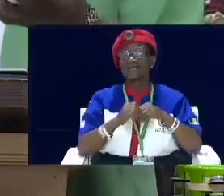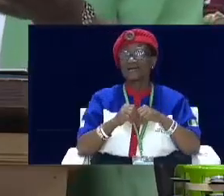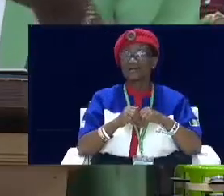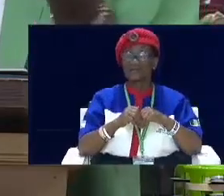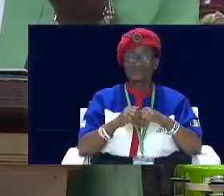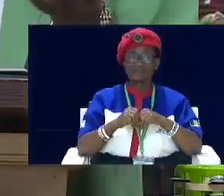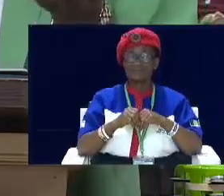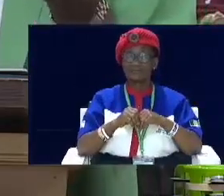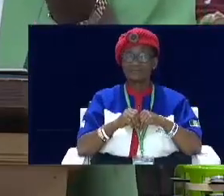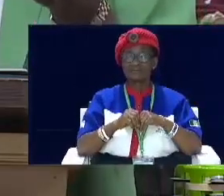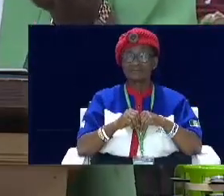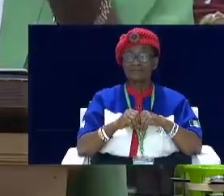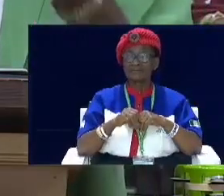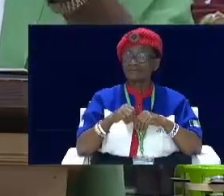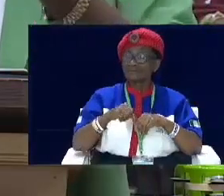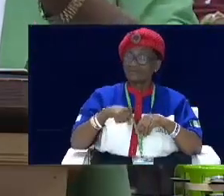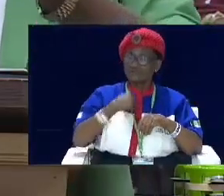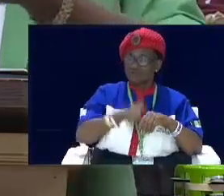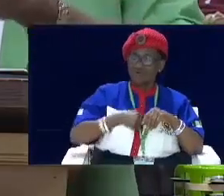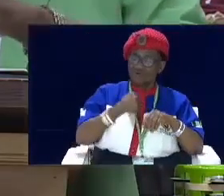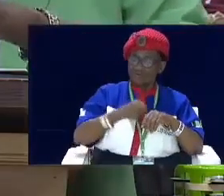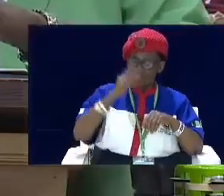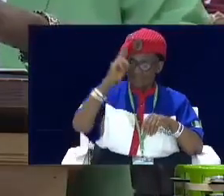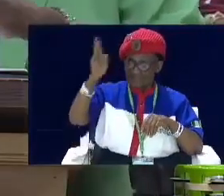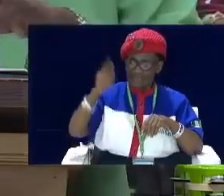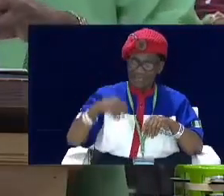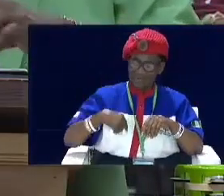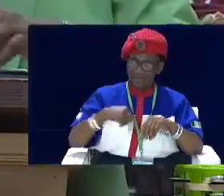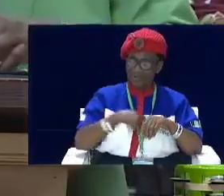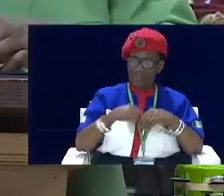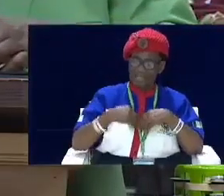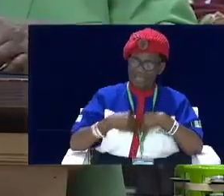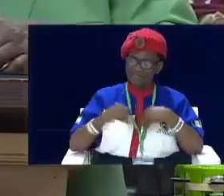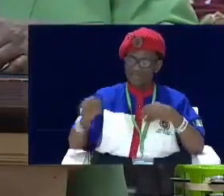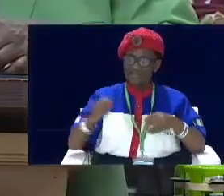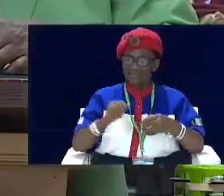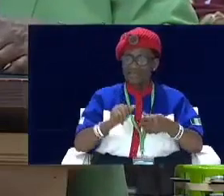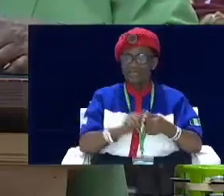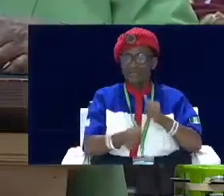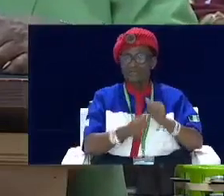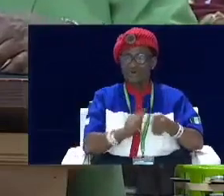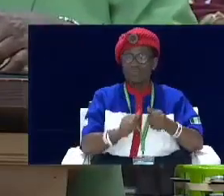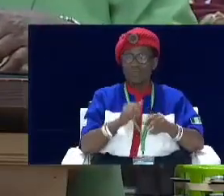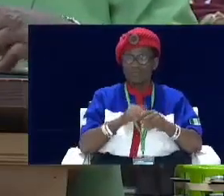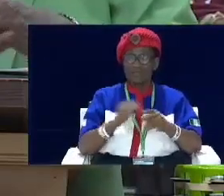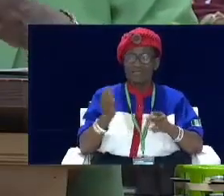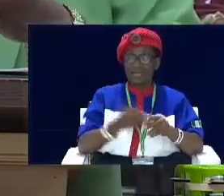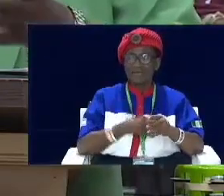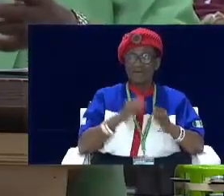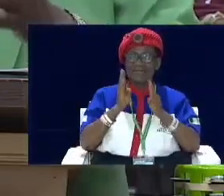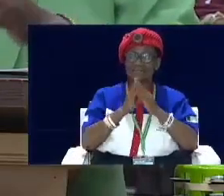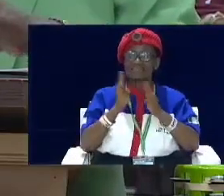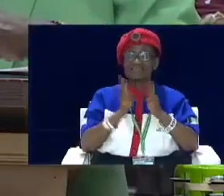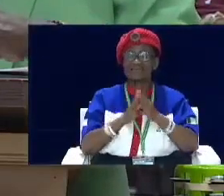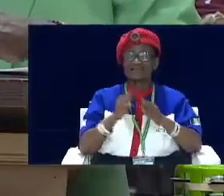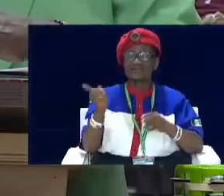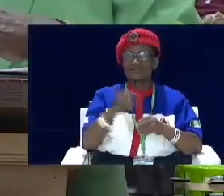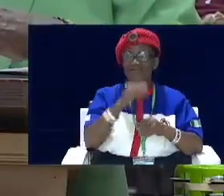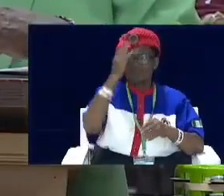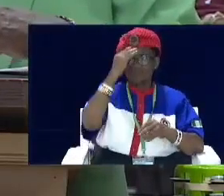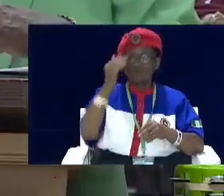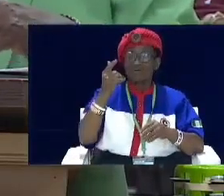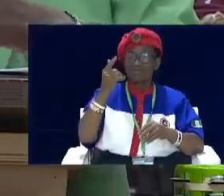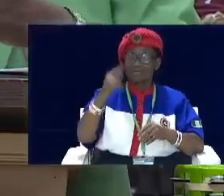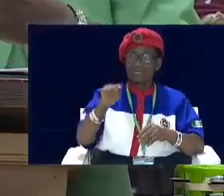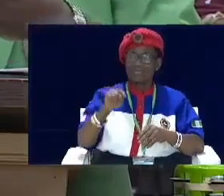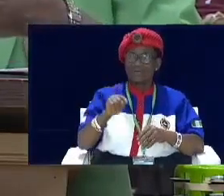And they told him, sorry, sir, we have a problem in our city. Wípé ẹjọ́ ẹ má bínú ìṣòro kan bẹ nílùú wa. You know the rest of the story.